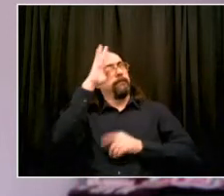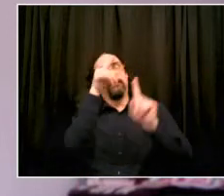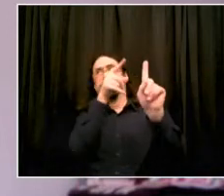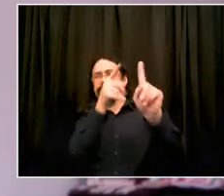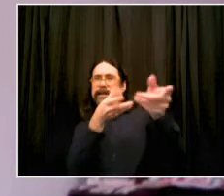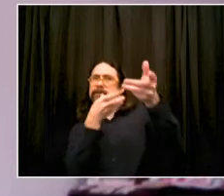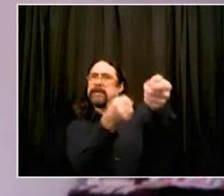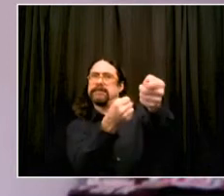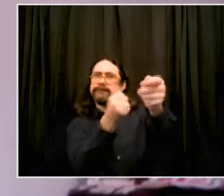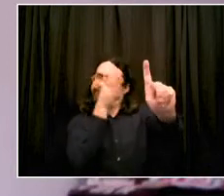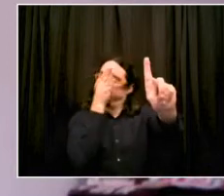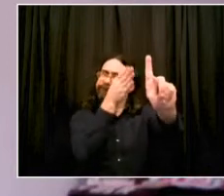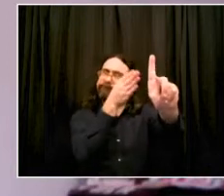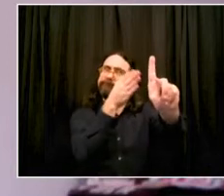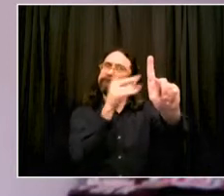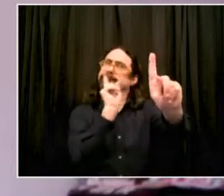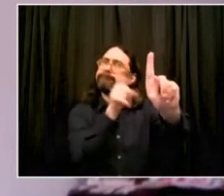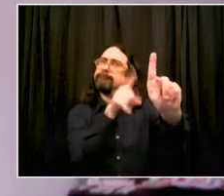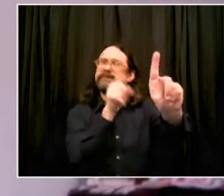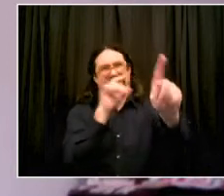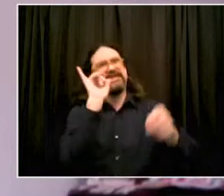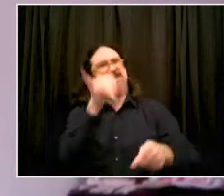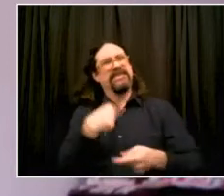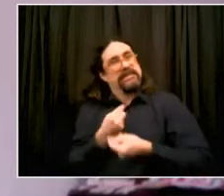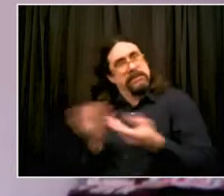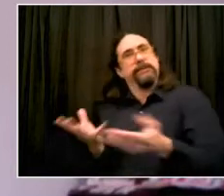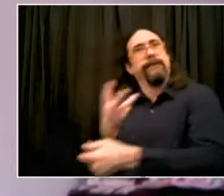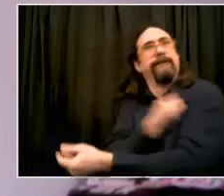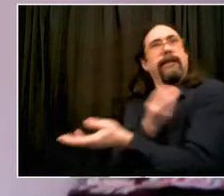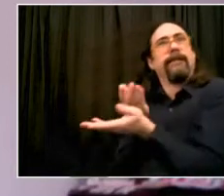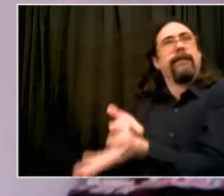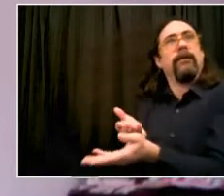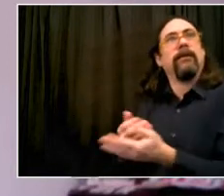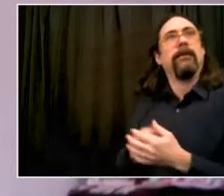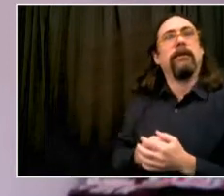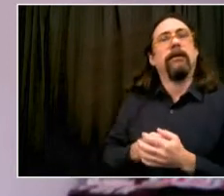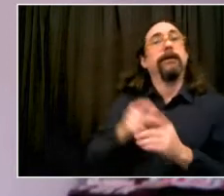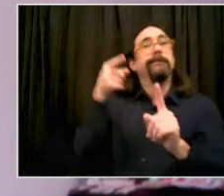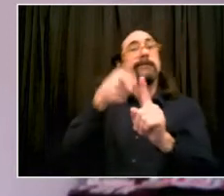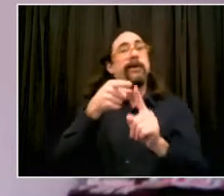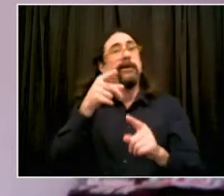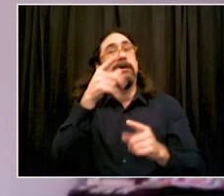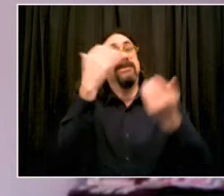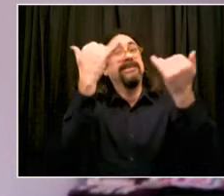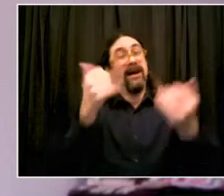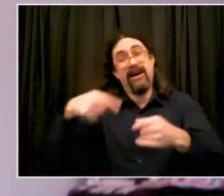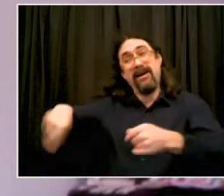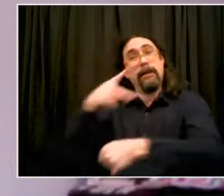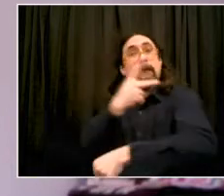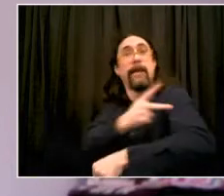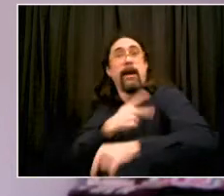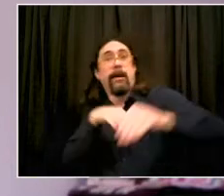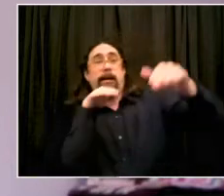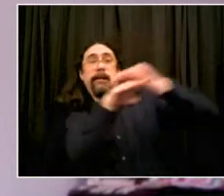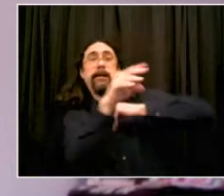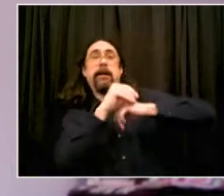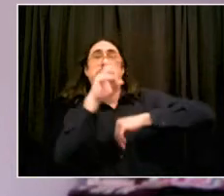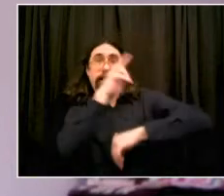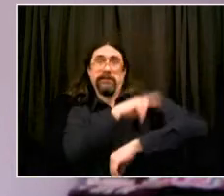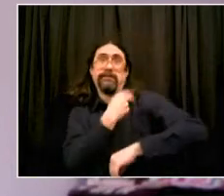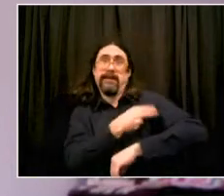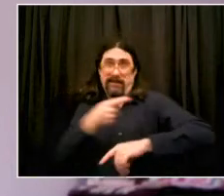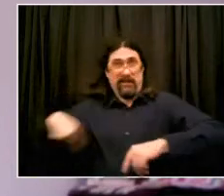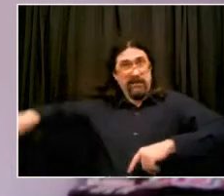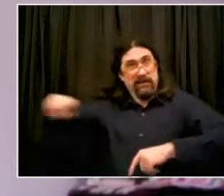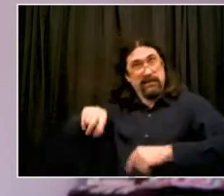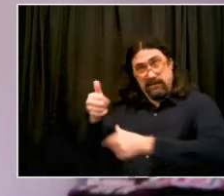expand, that still does mean that for places like health and hospitals, but also for other community-based clinics,